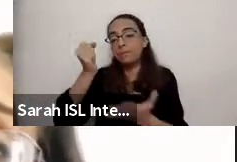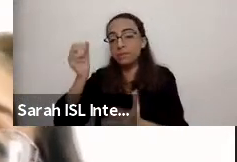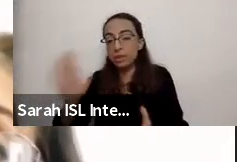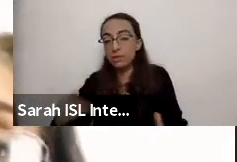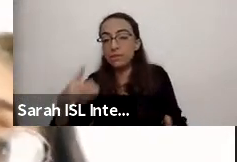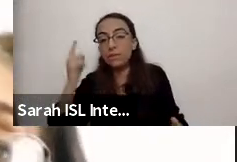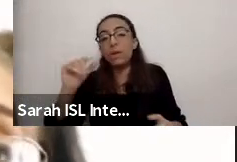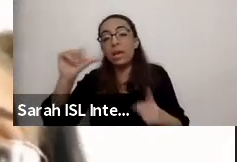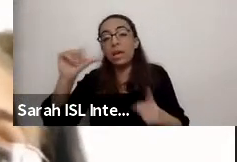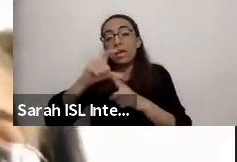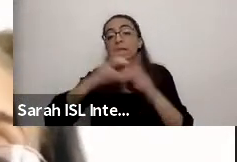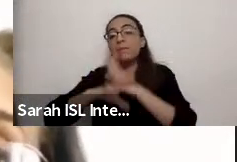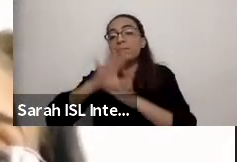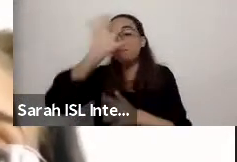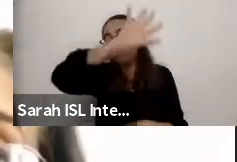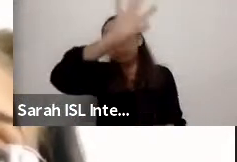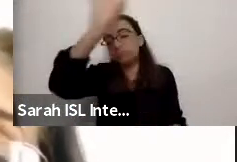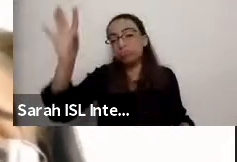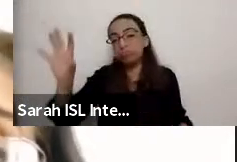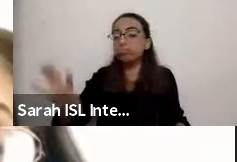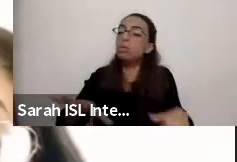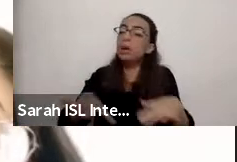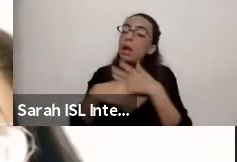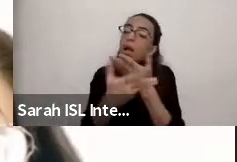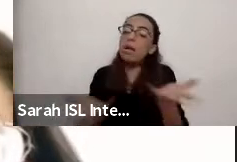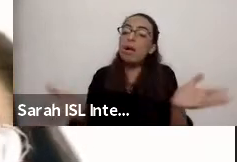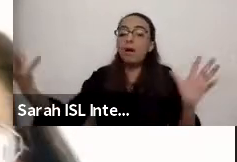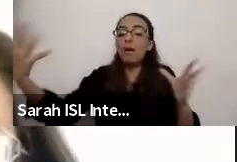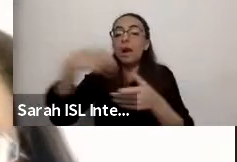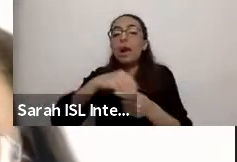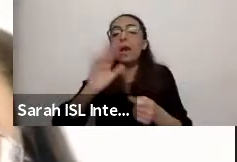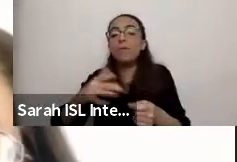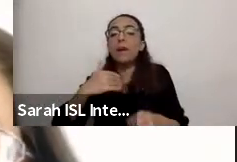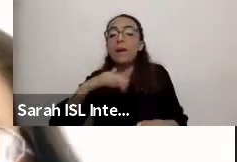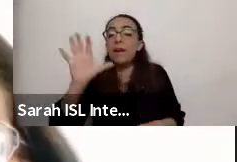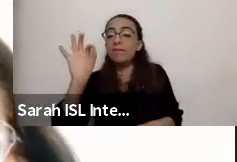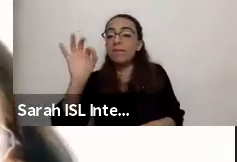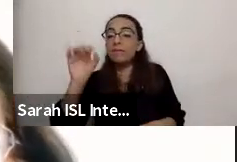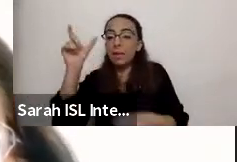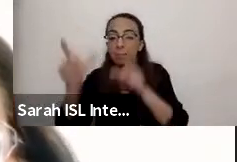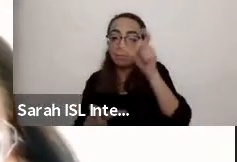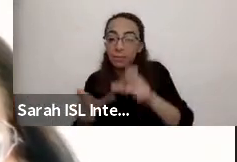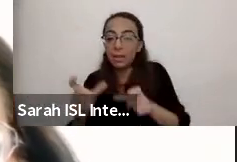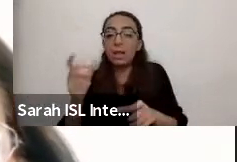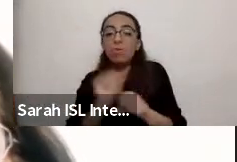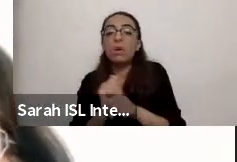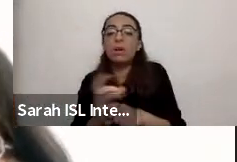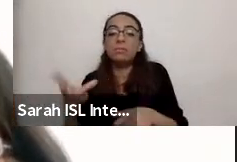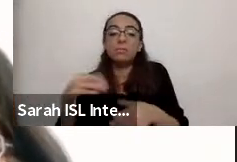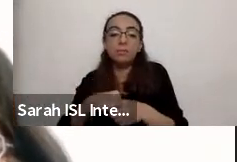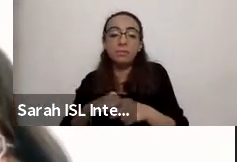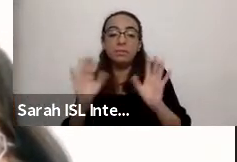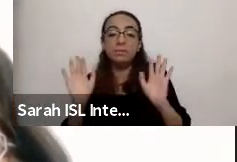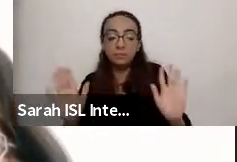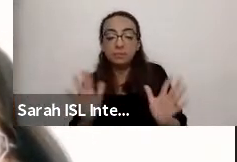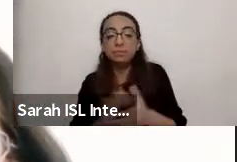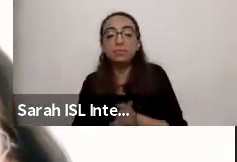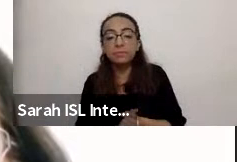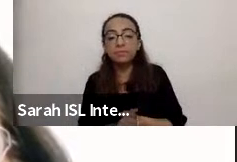beneficiaries from across the disability spectrum who work at our tea and grocery packaging